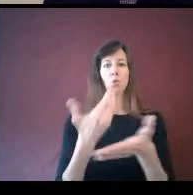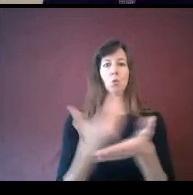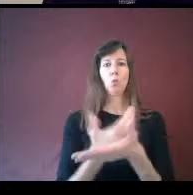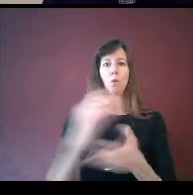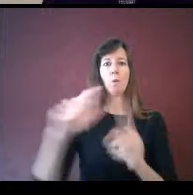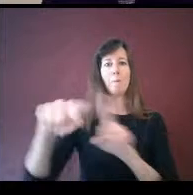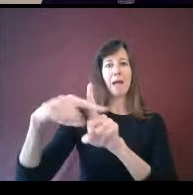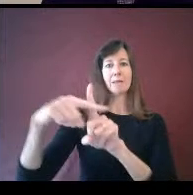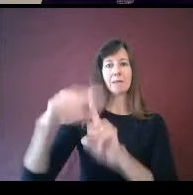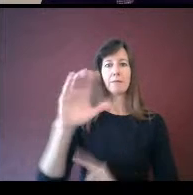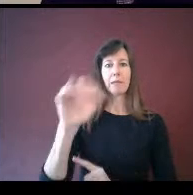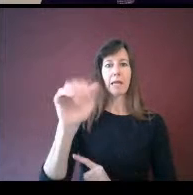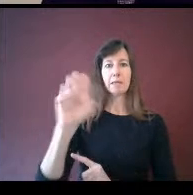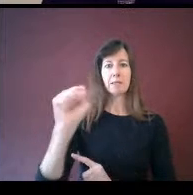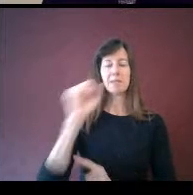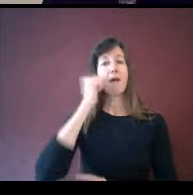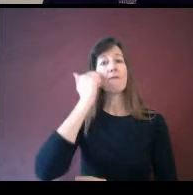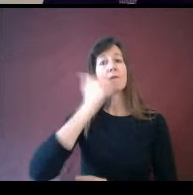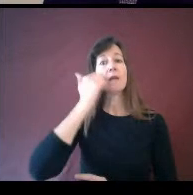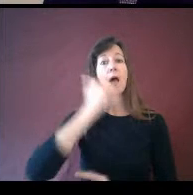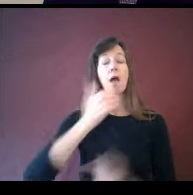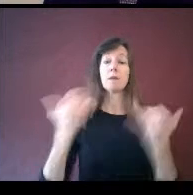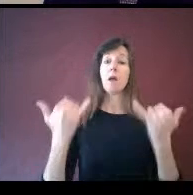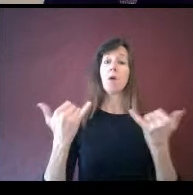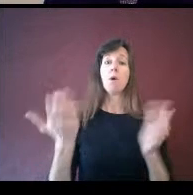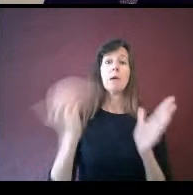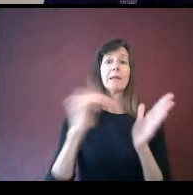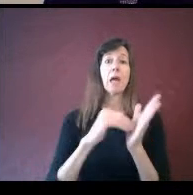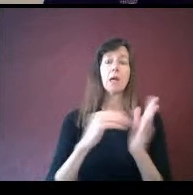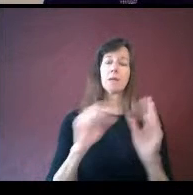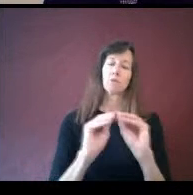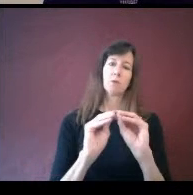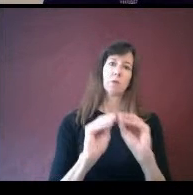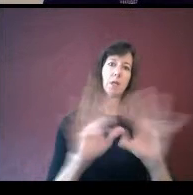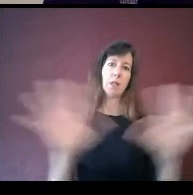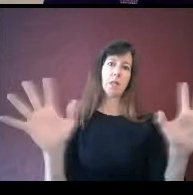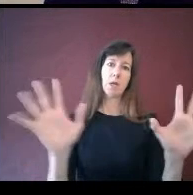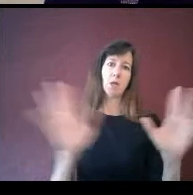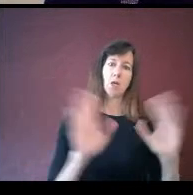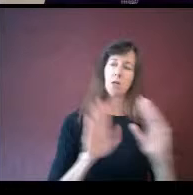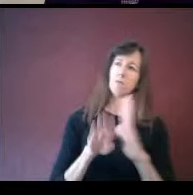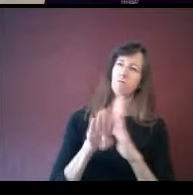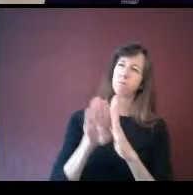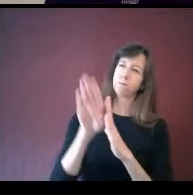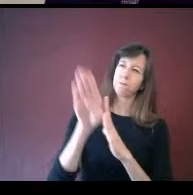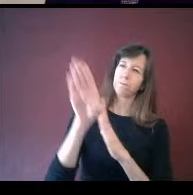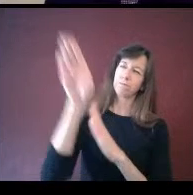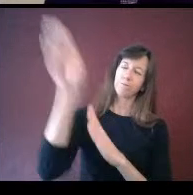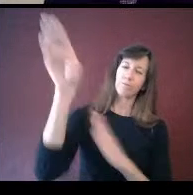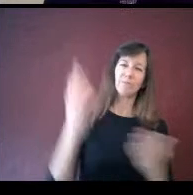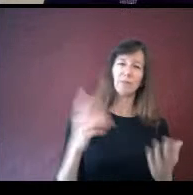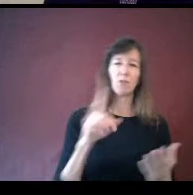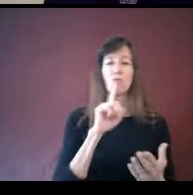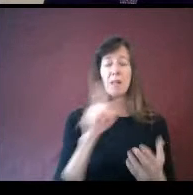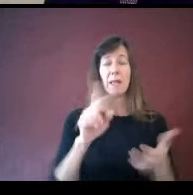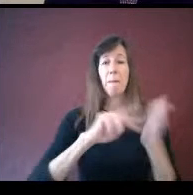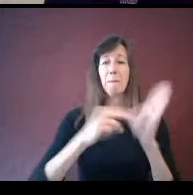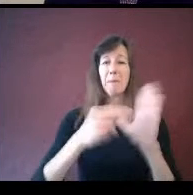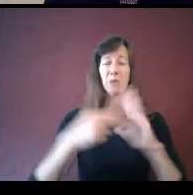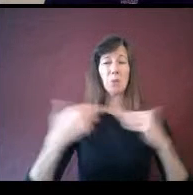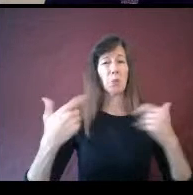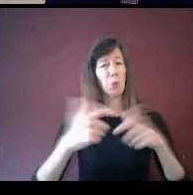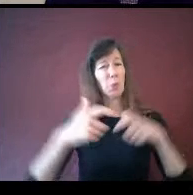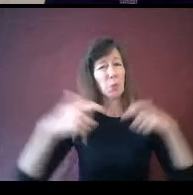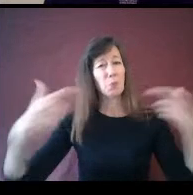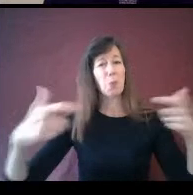day. Once again, the trend here is very clear, and it's clear we're still at a point of great risk and of community spread at this